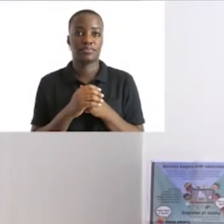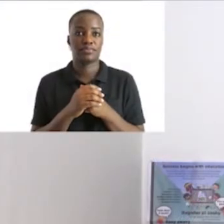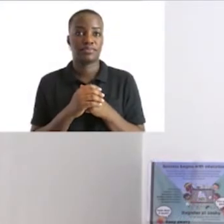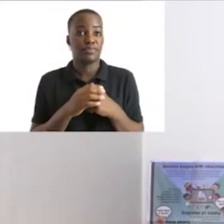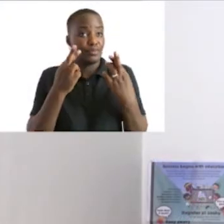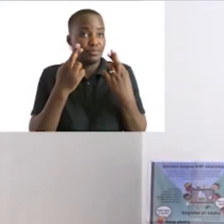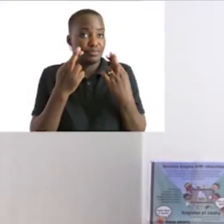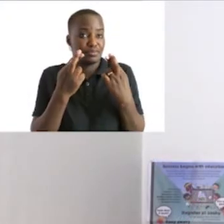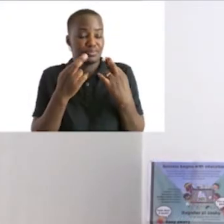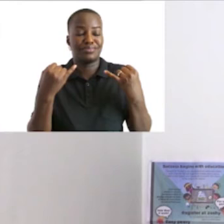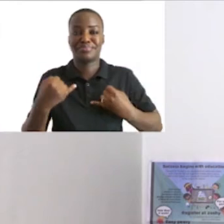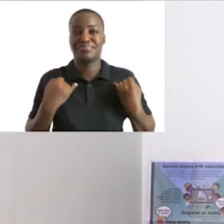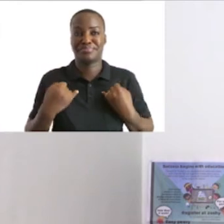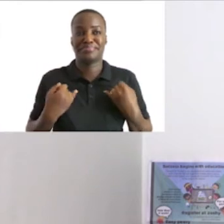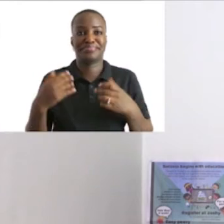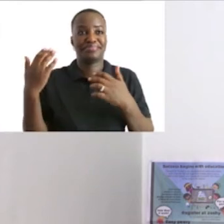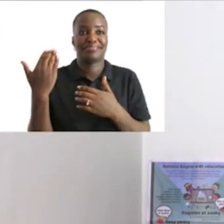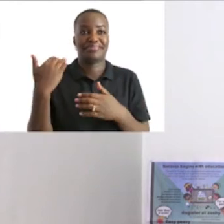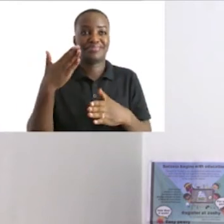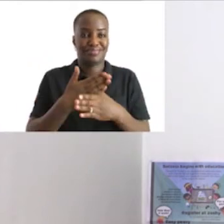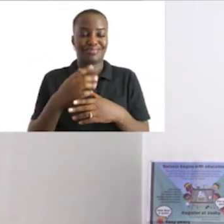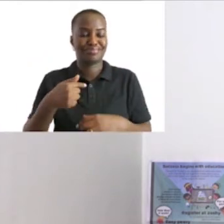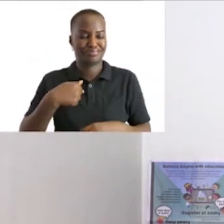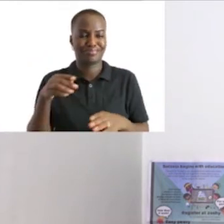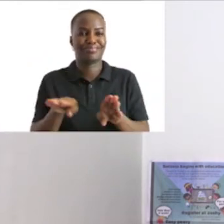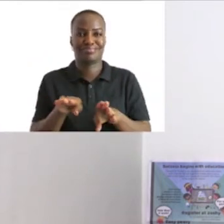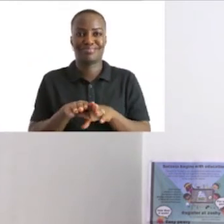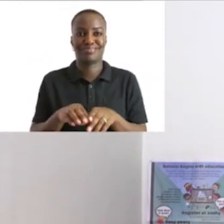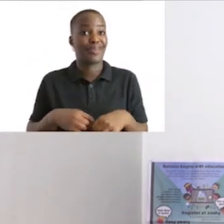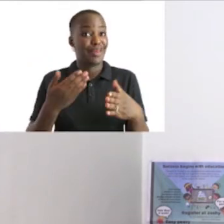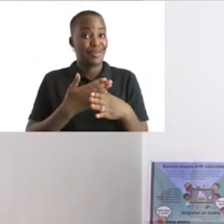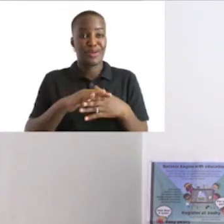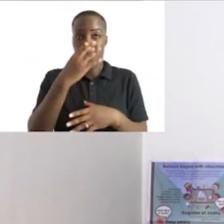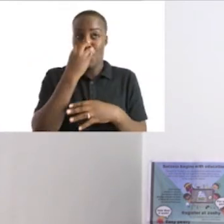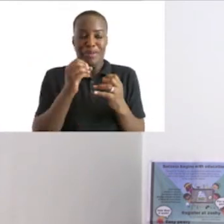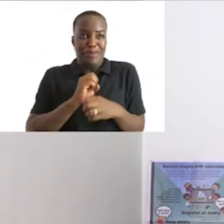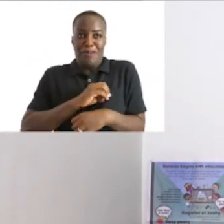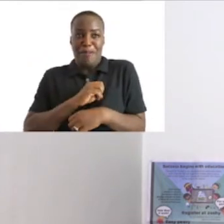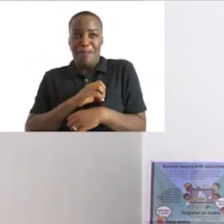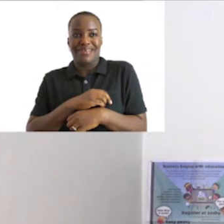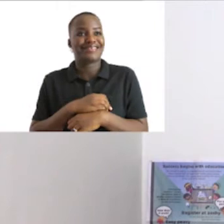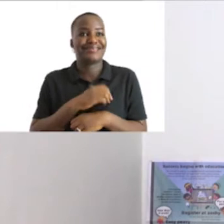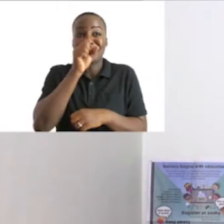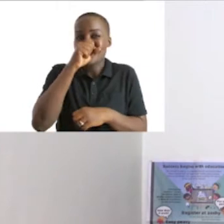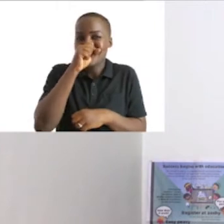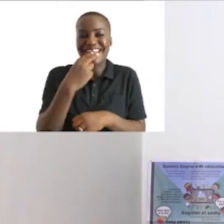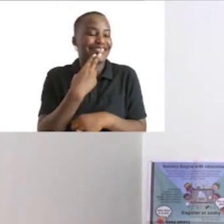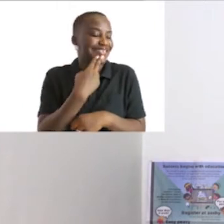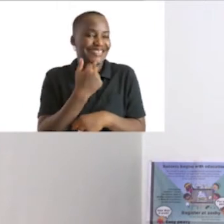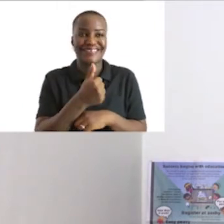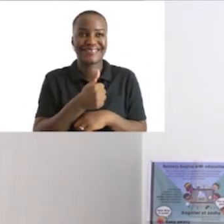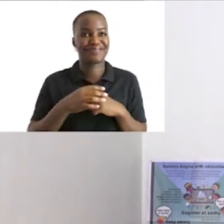I hope you enjoyed that last exercise. I know I did, because wolves are scary and pigs are